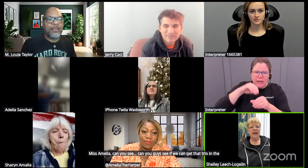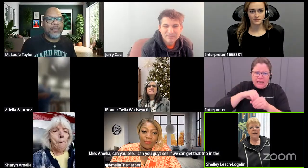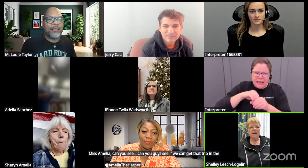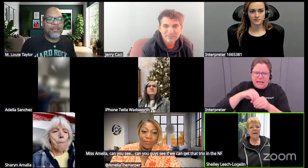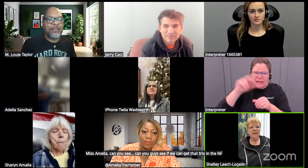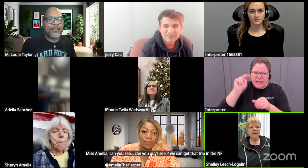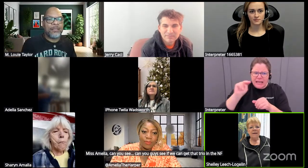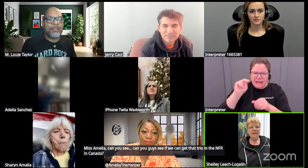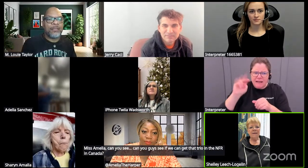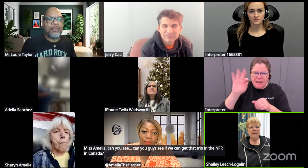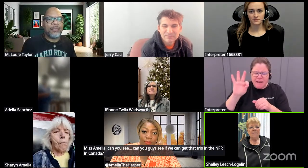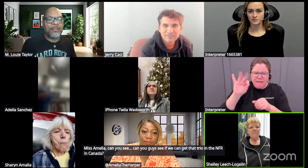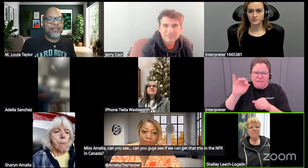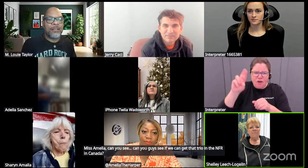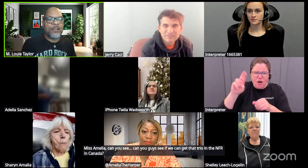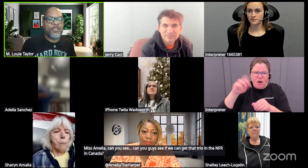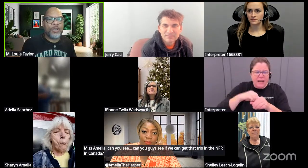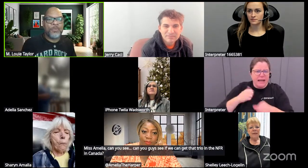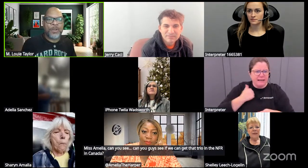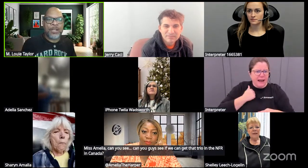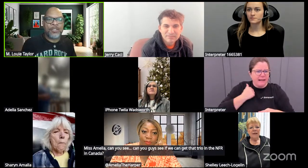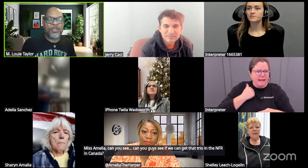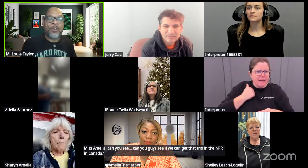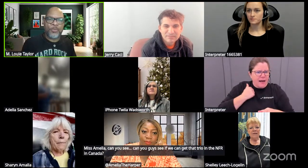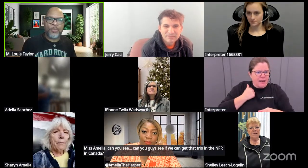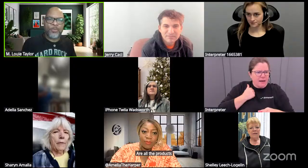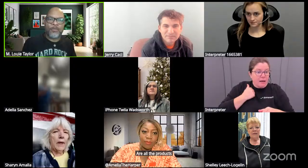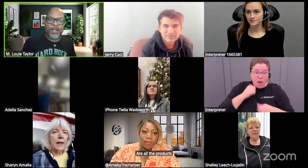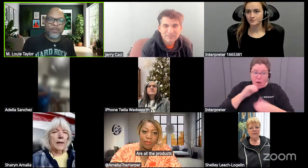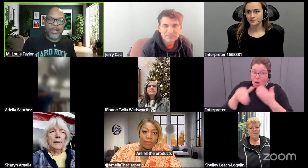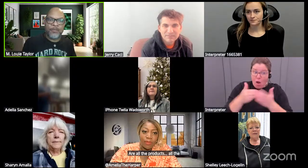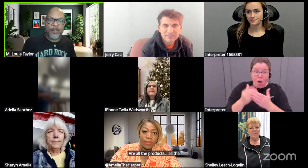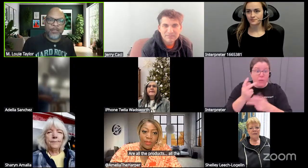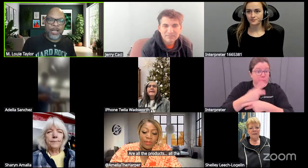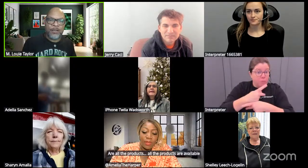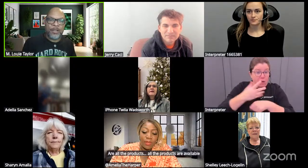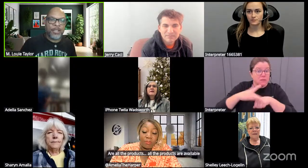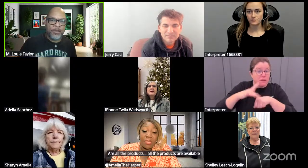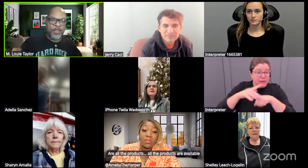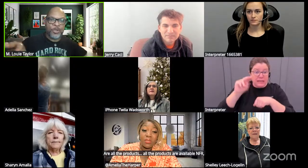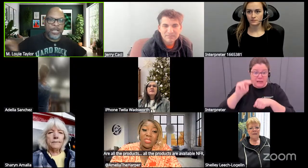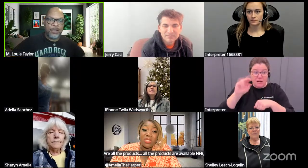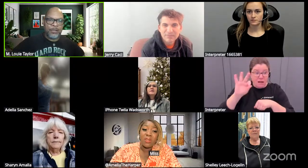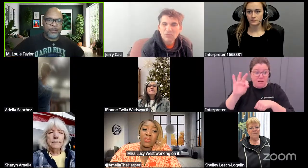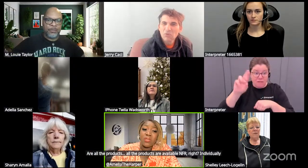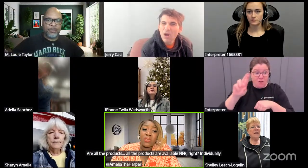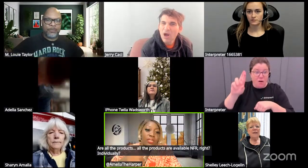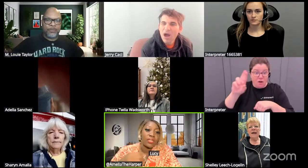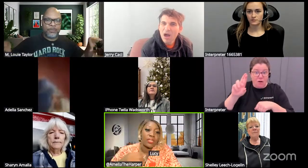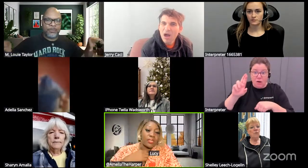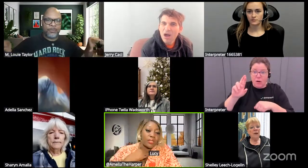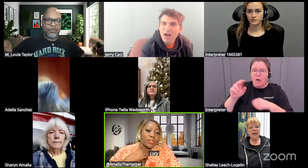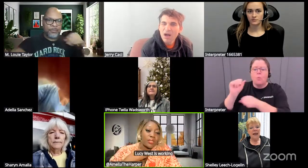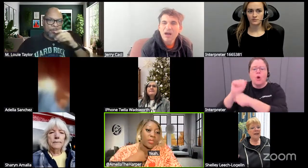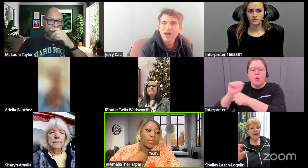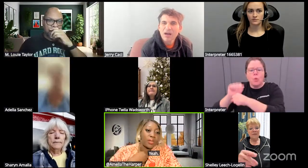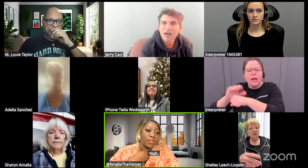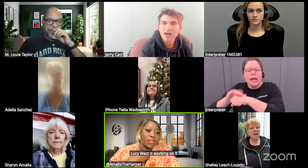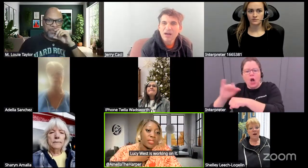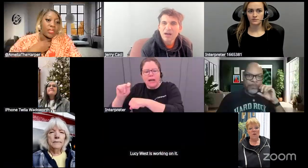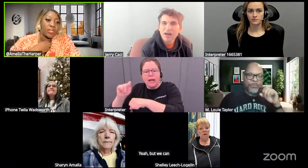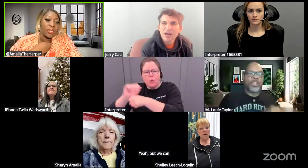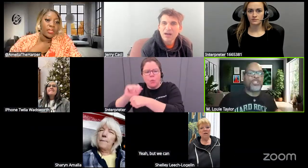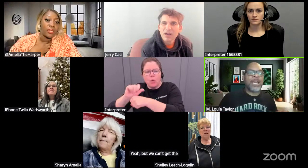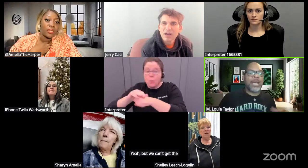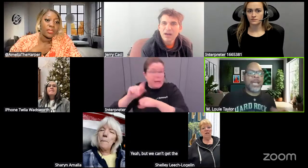in Canada? Are all the products all the products are available in FR, right? Miss Lucy West Individually, working on it. Yeah, but we can't Miss get the Lucy